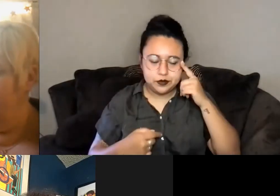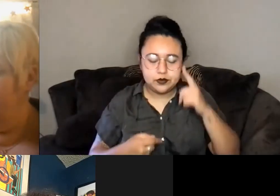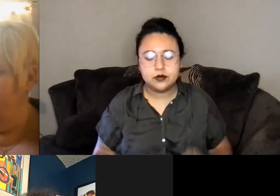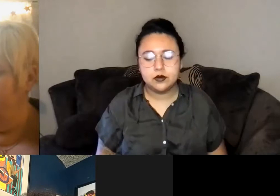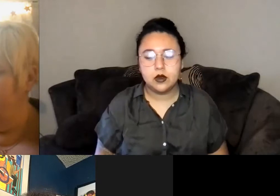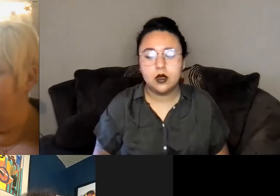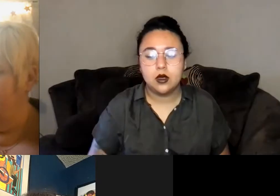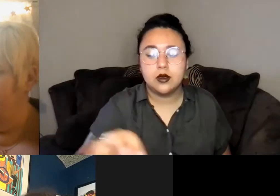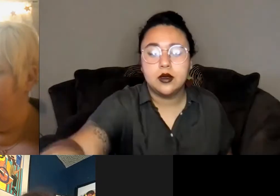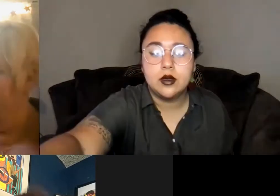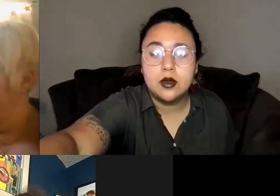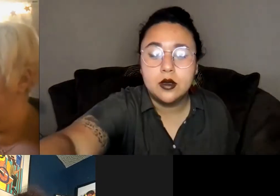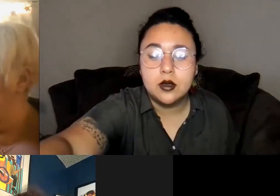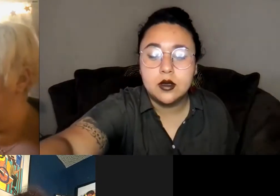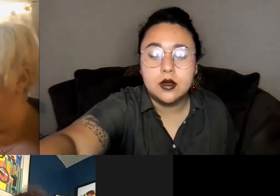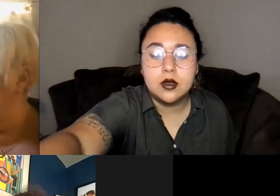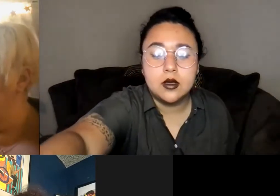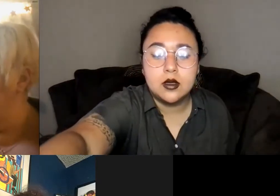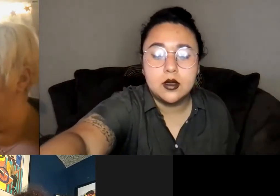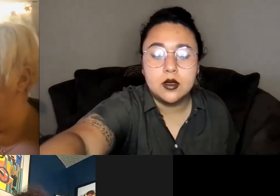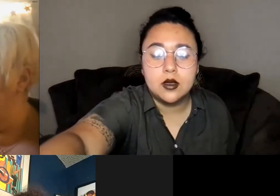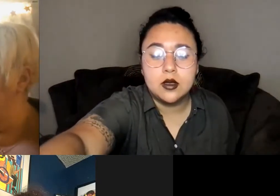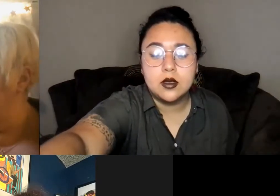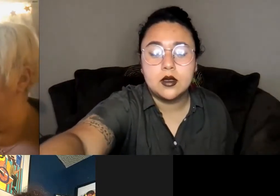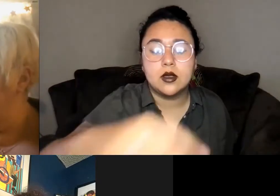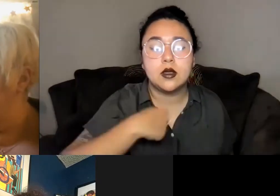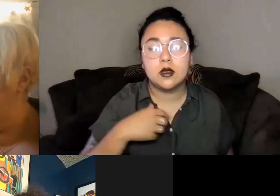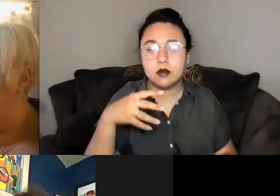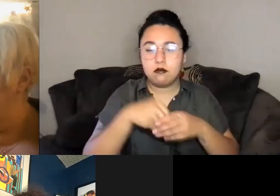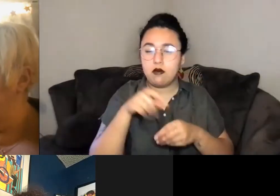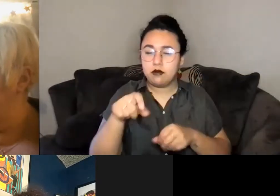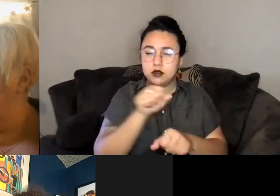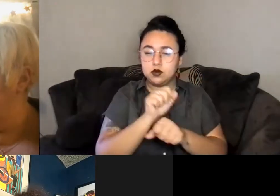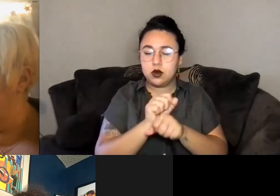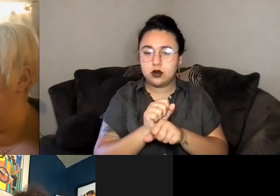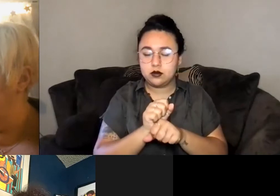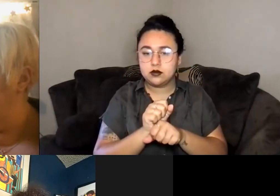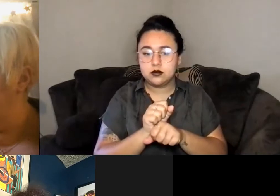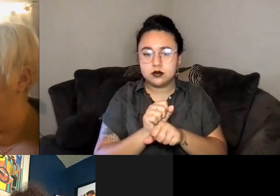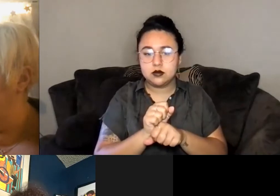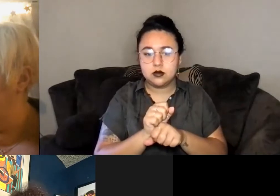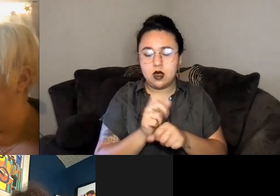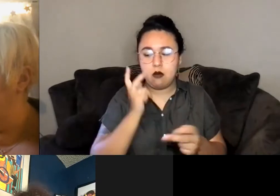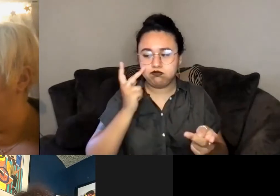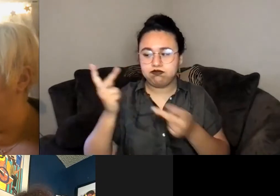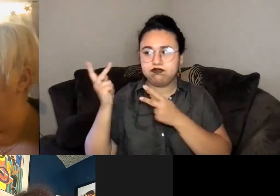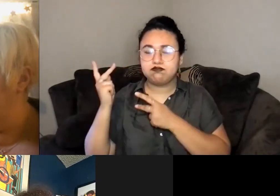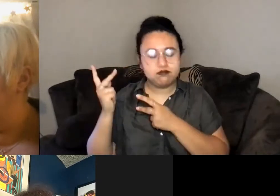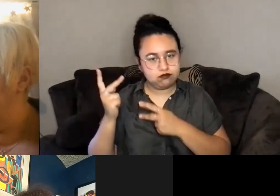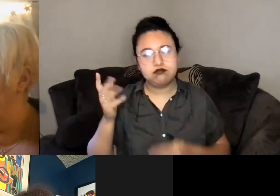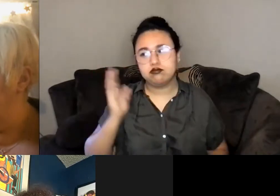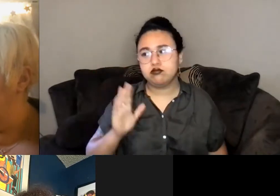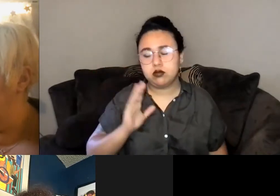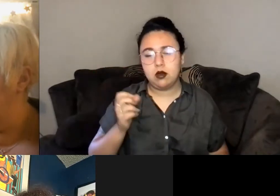I feel like in doing this work, like going back, now multiple decades,